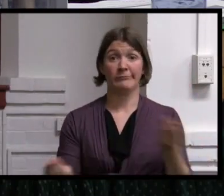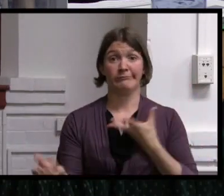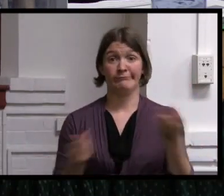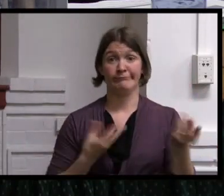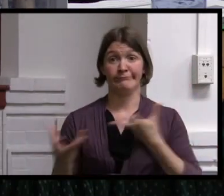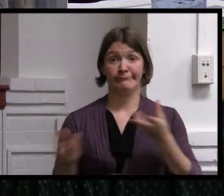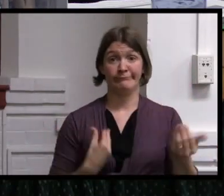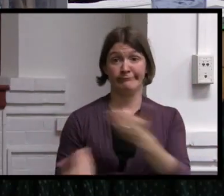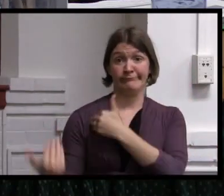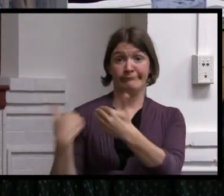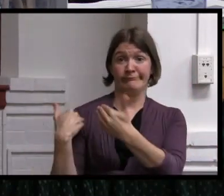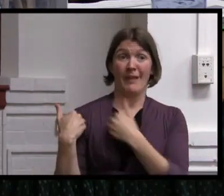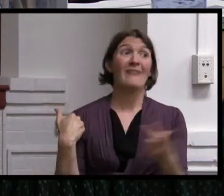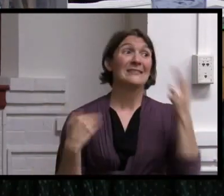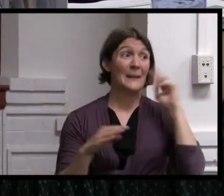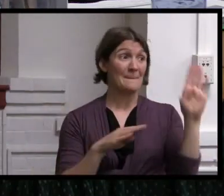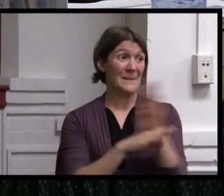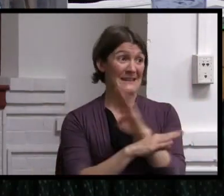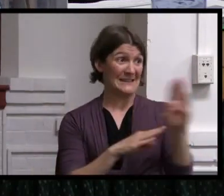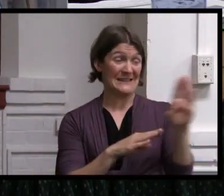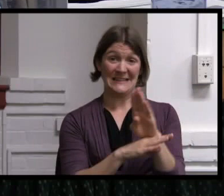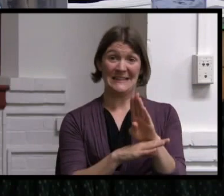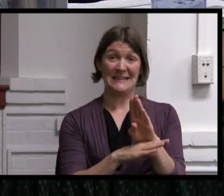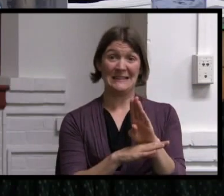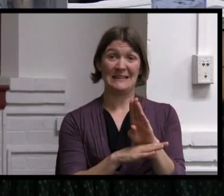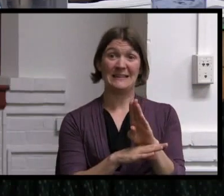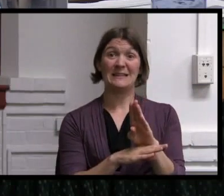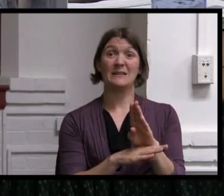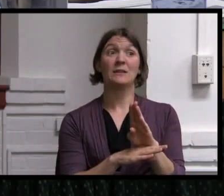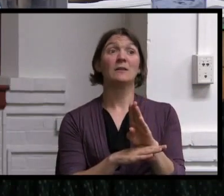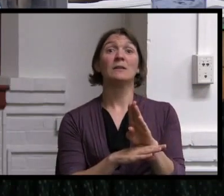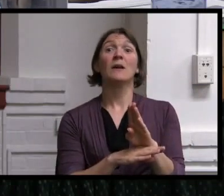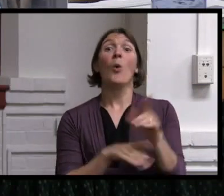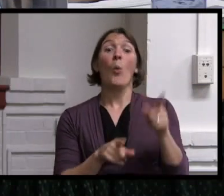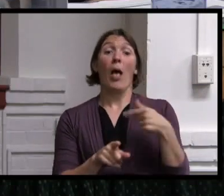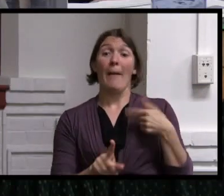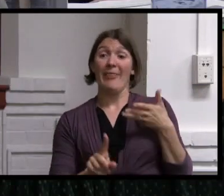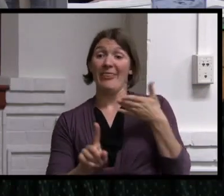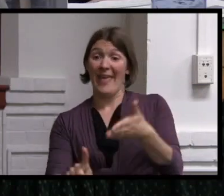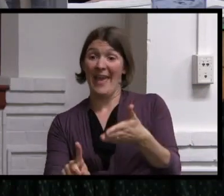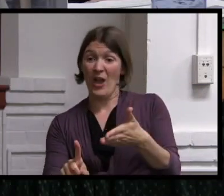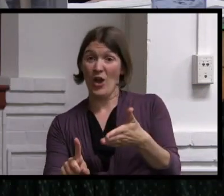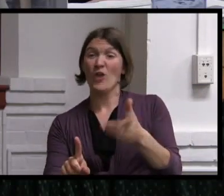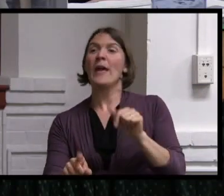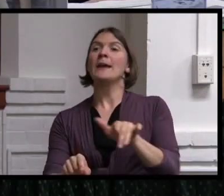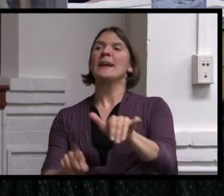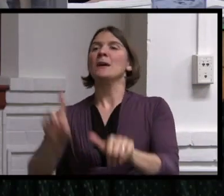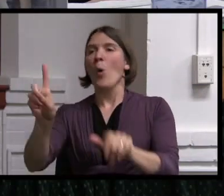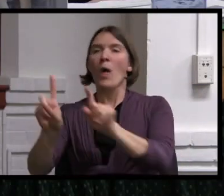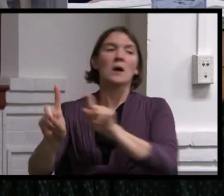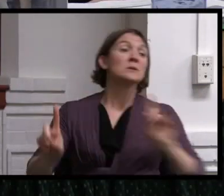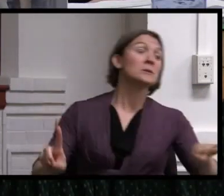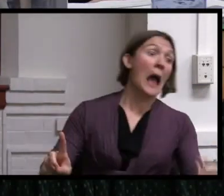merchants. I've seen merchants leave their cash registers while I'm in there to go out and speak to people.